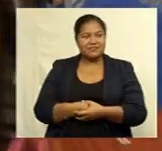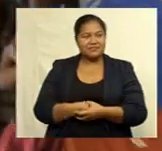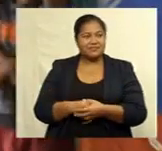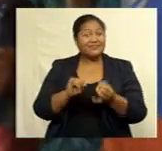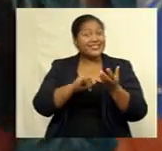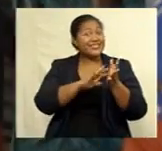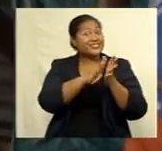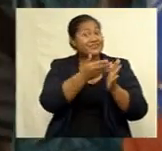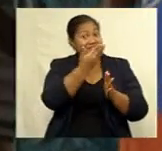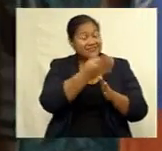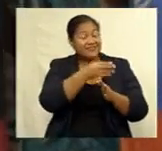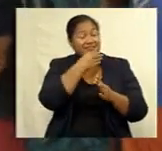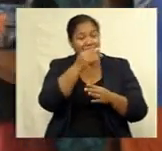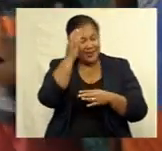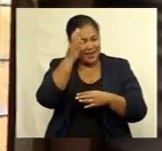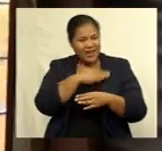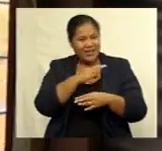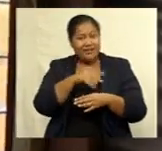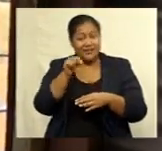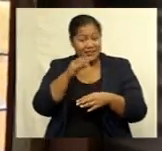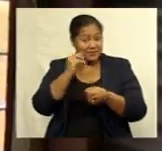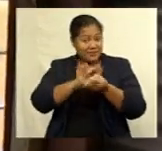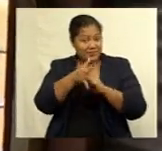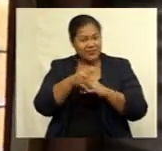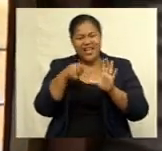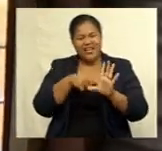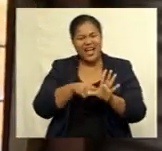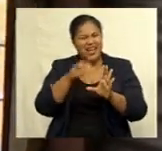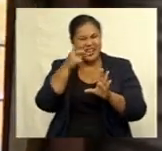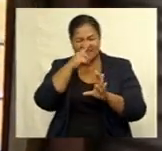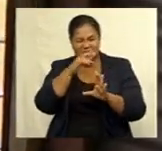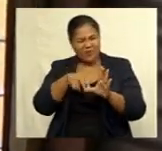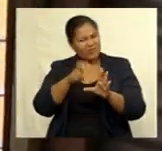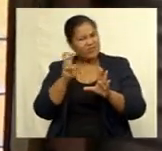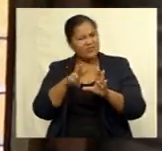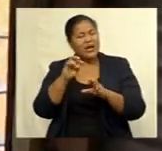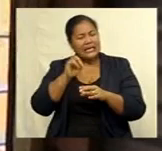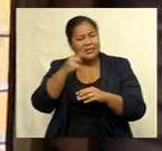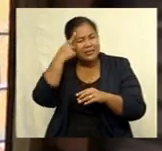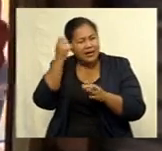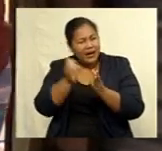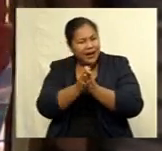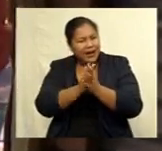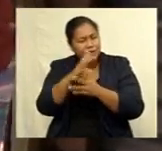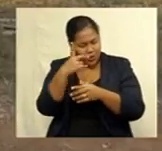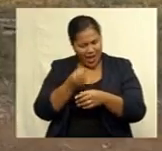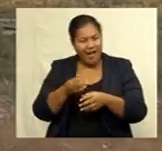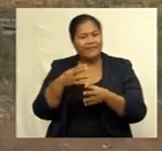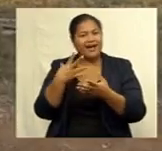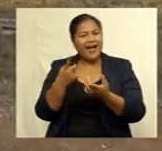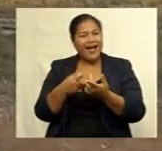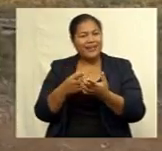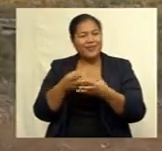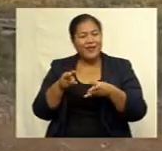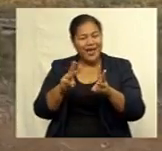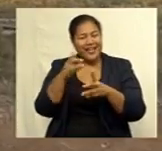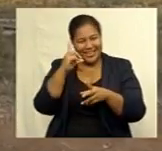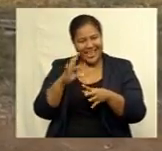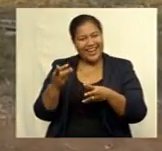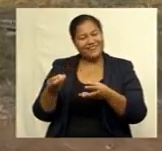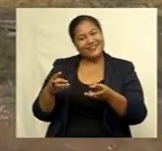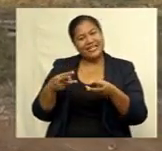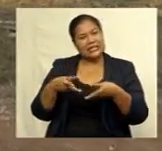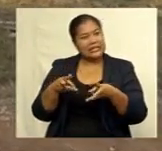that during this pandemic, young unemployed Fijians need to be innovative in order to get a decent income. Eleanor Turangai